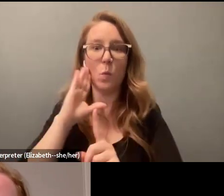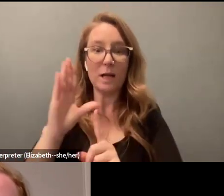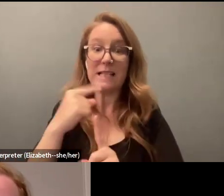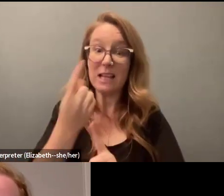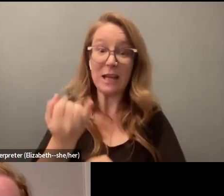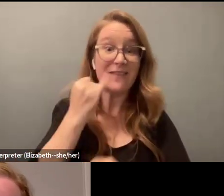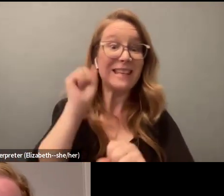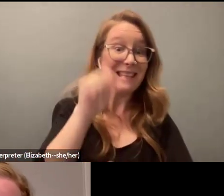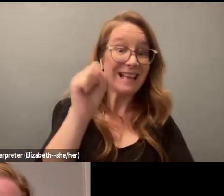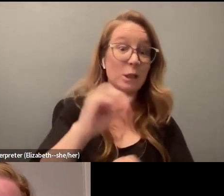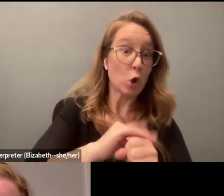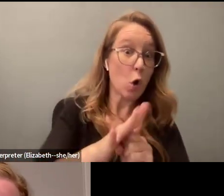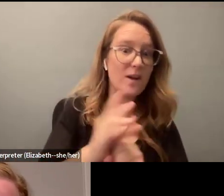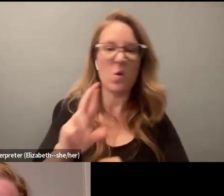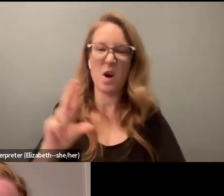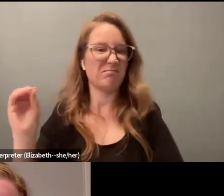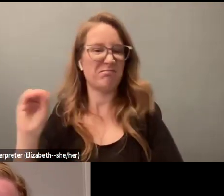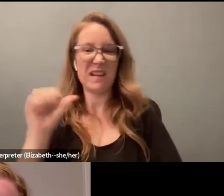have COVID.